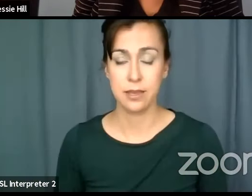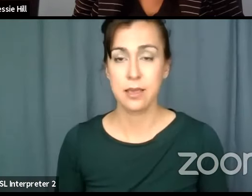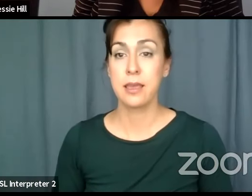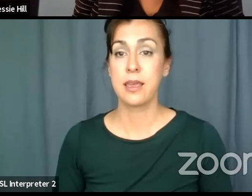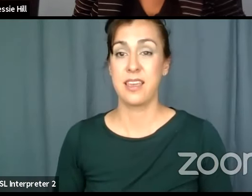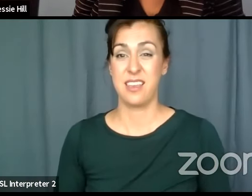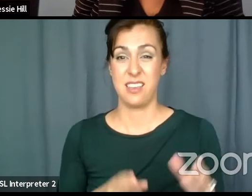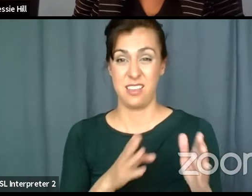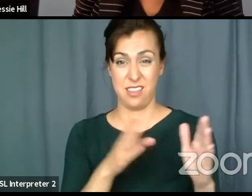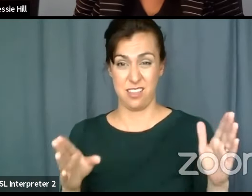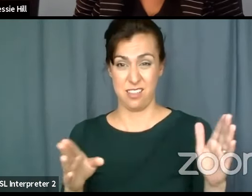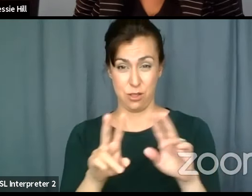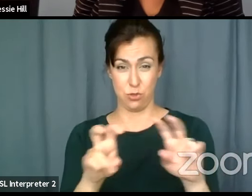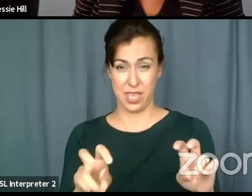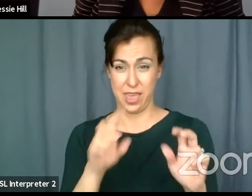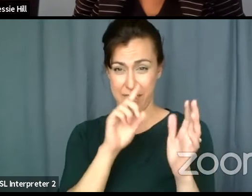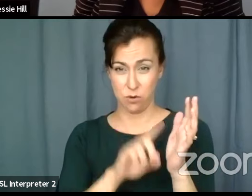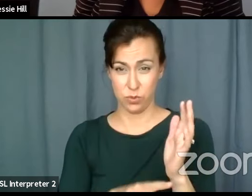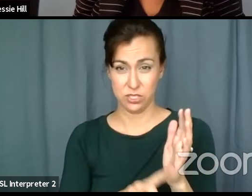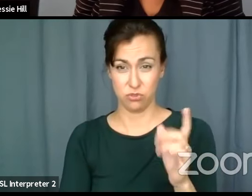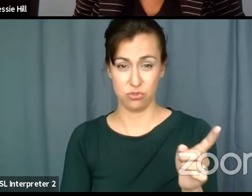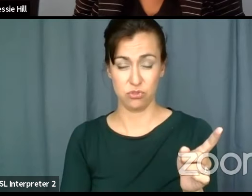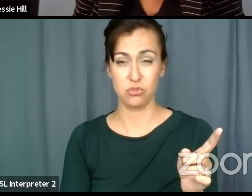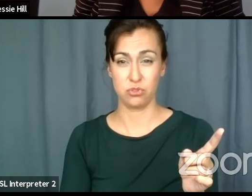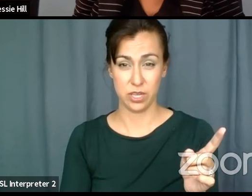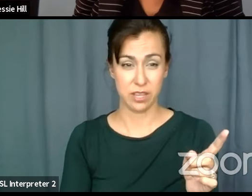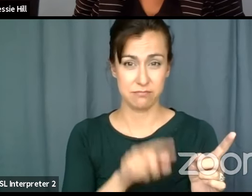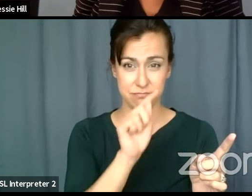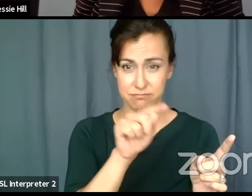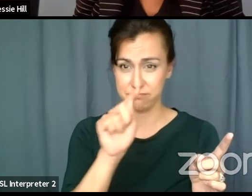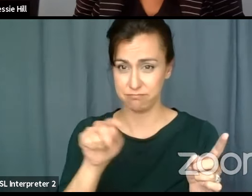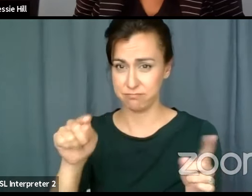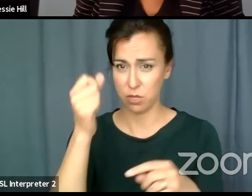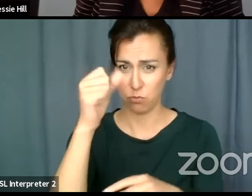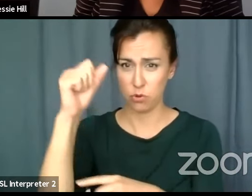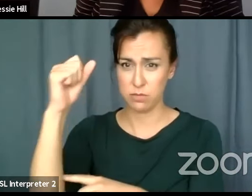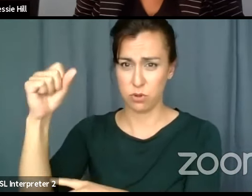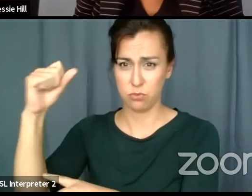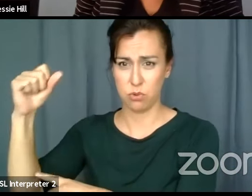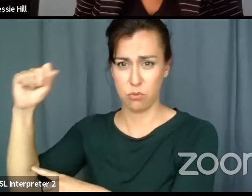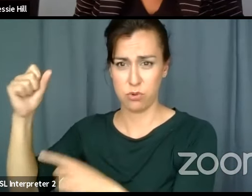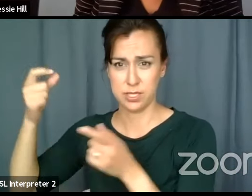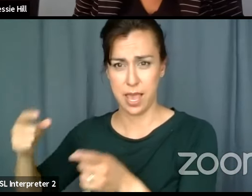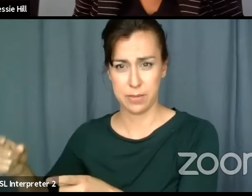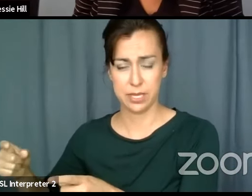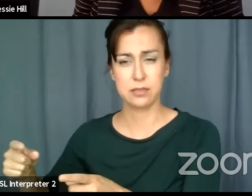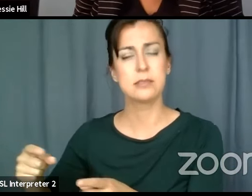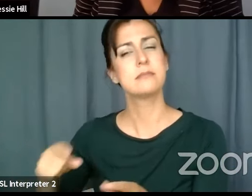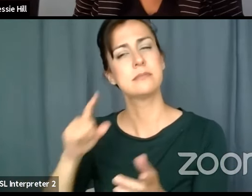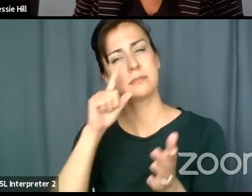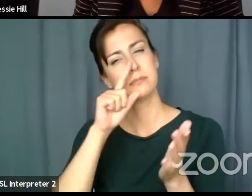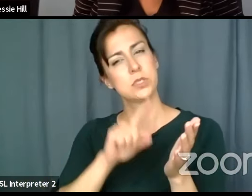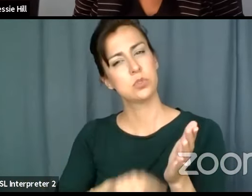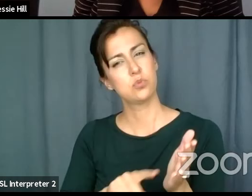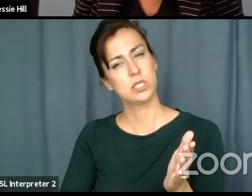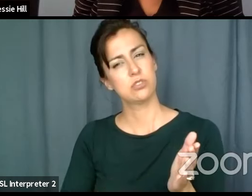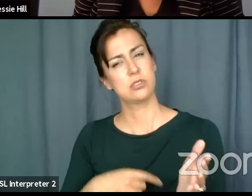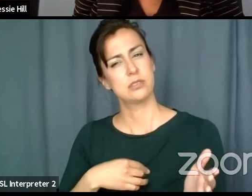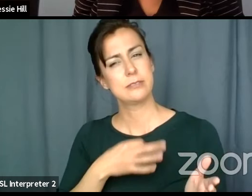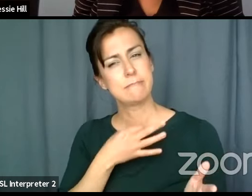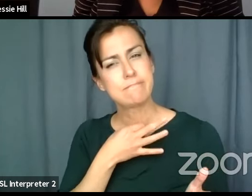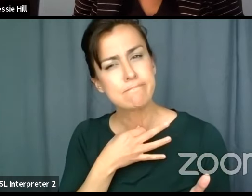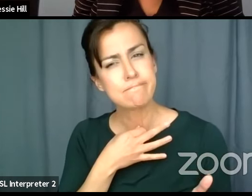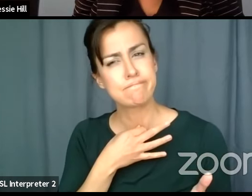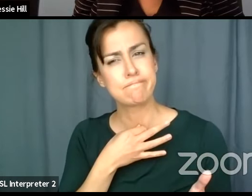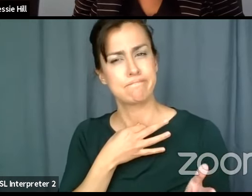the research, and looking at those protests, you know, the researchers were asking themselves whether or not there was